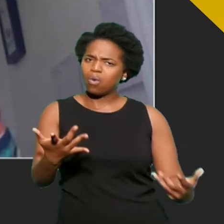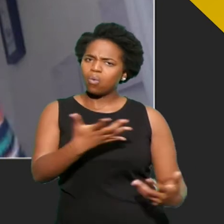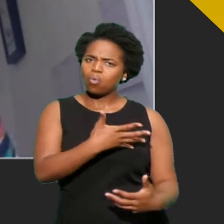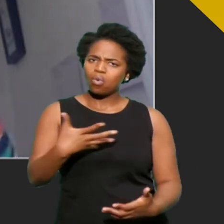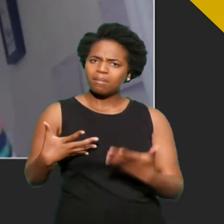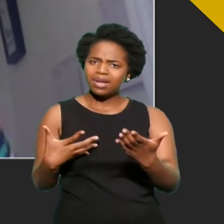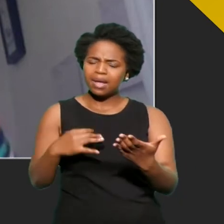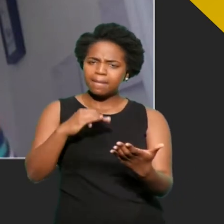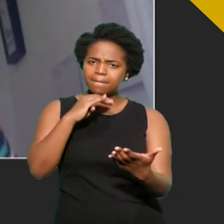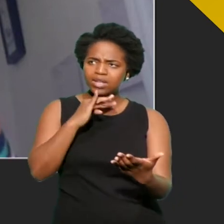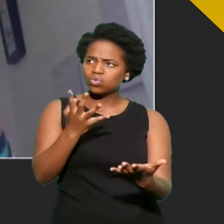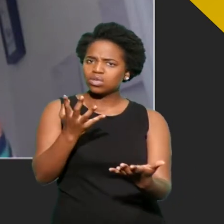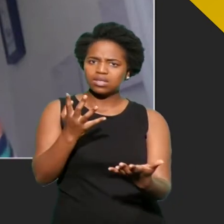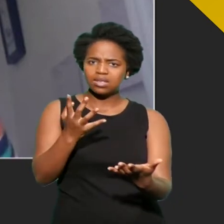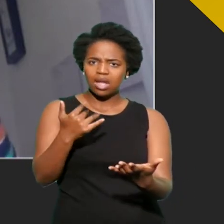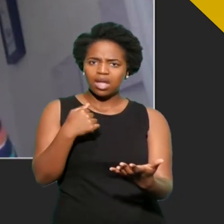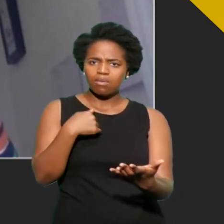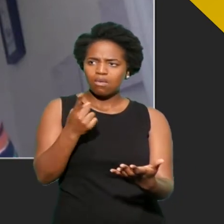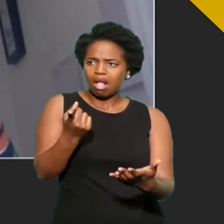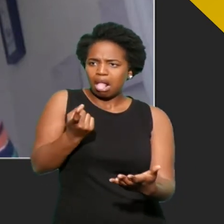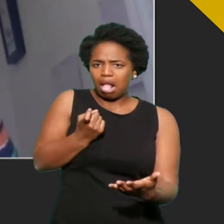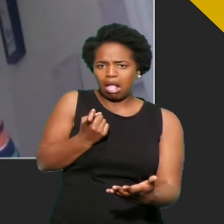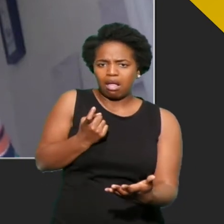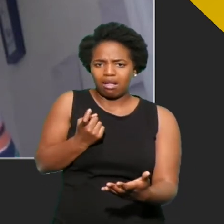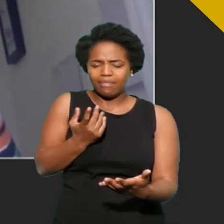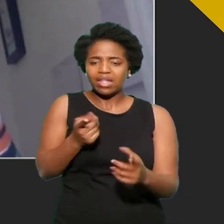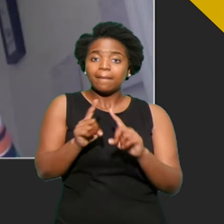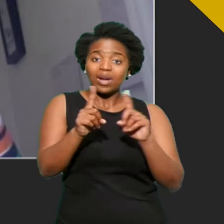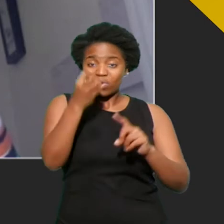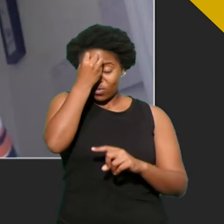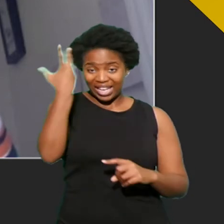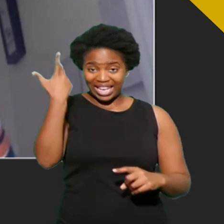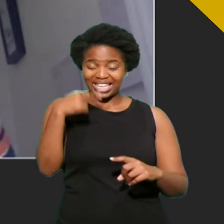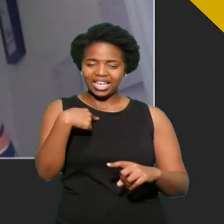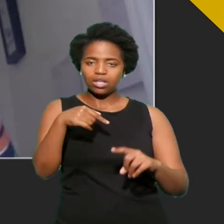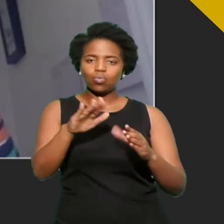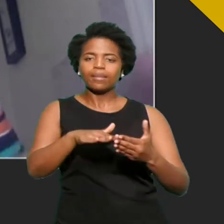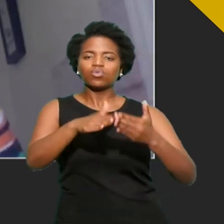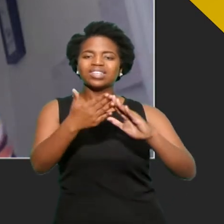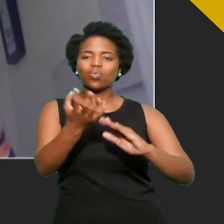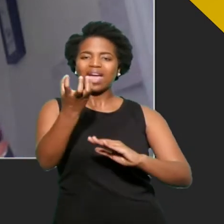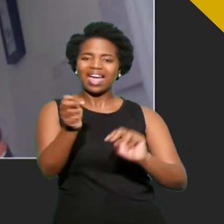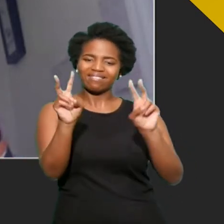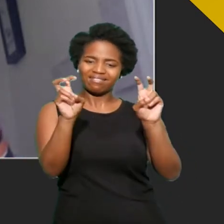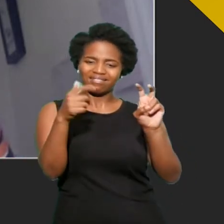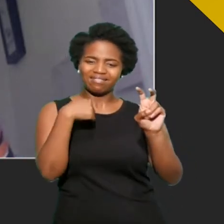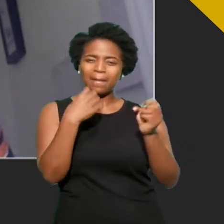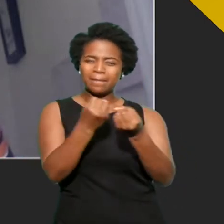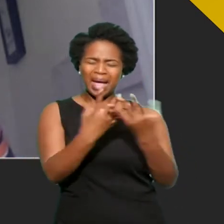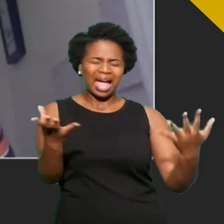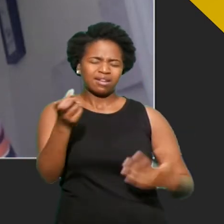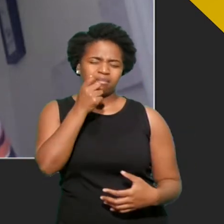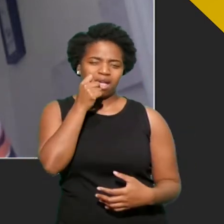that attracts abusive men. We forget that, in fact, in a society, we have a cohort of abusive